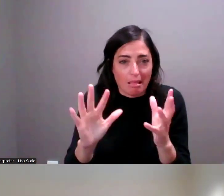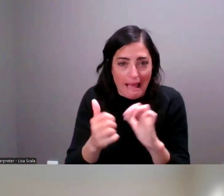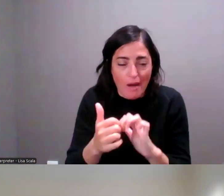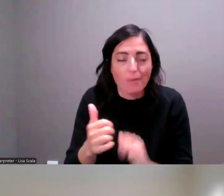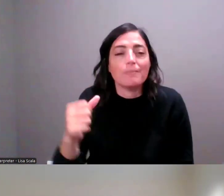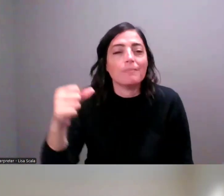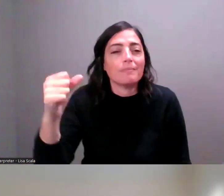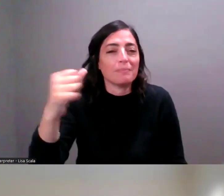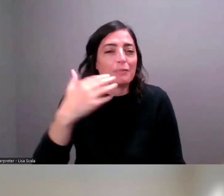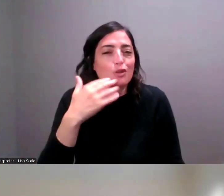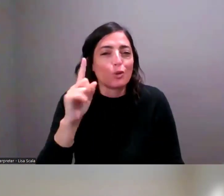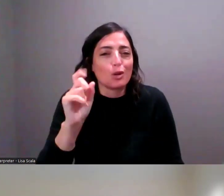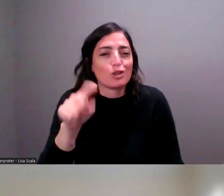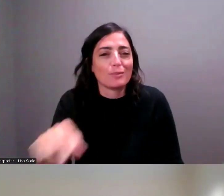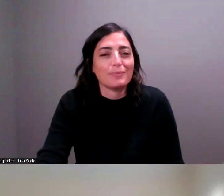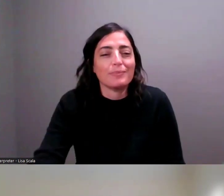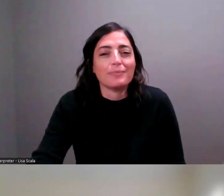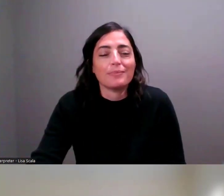Yeah.